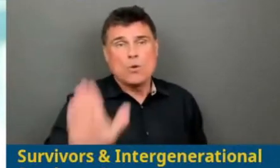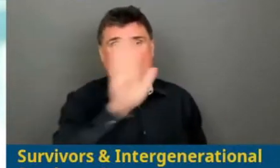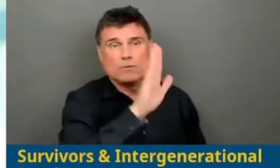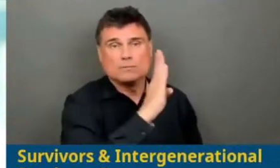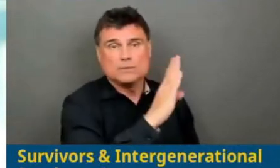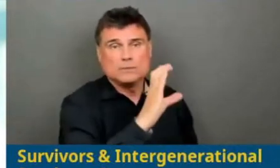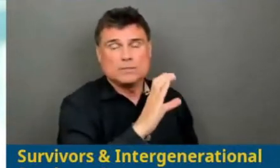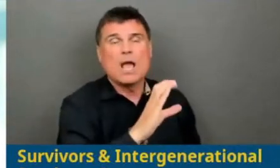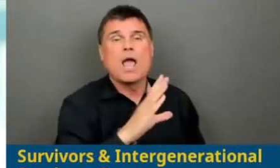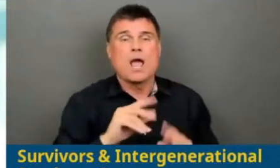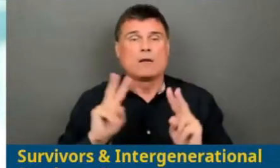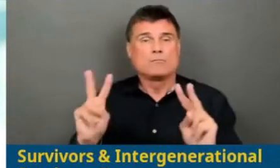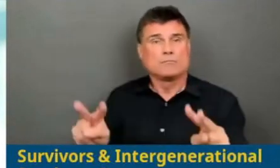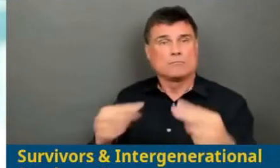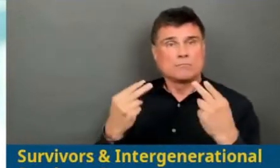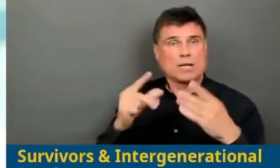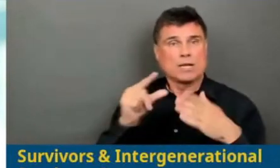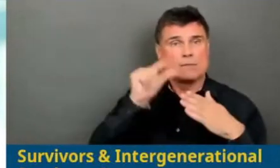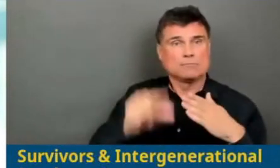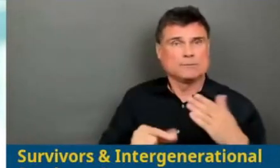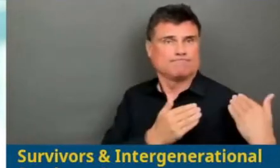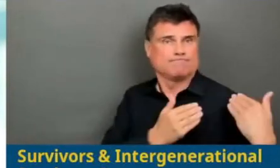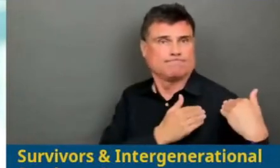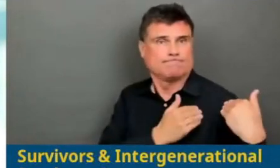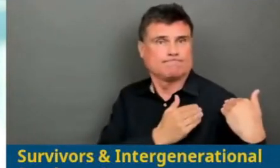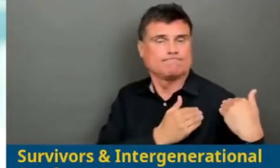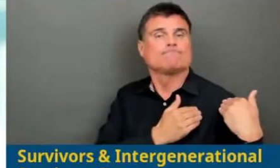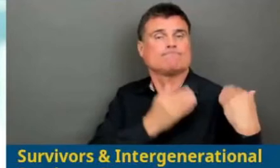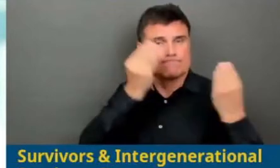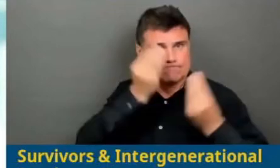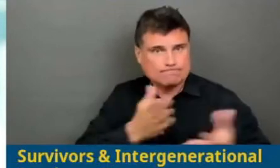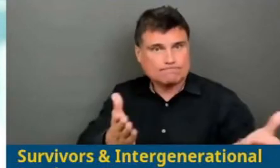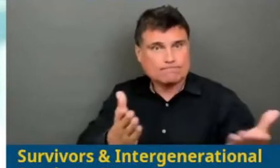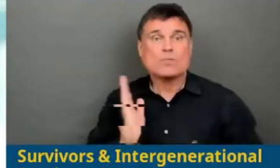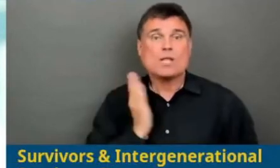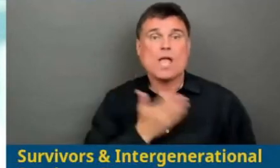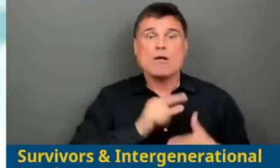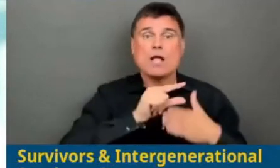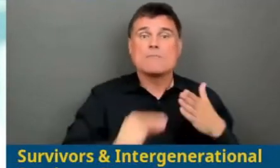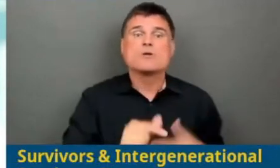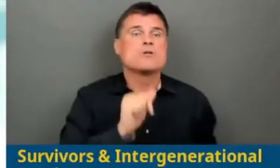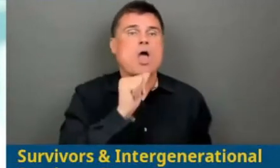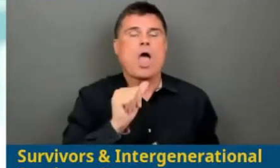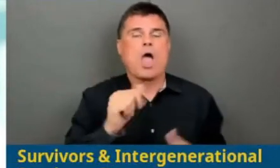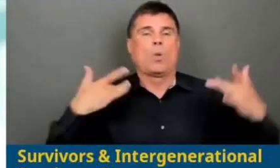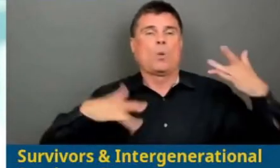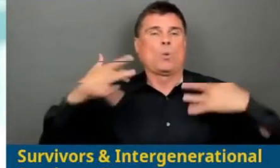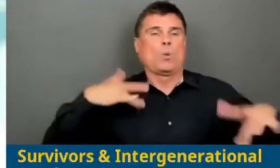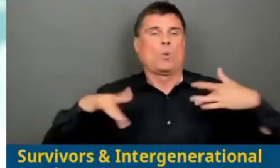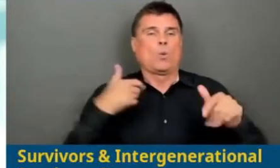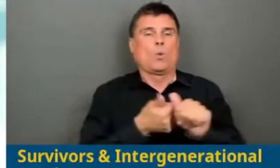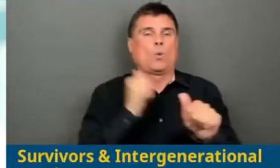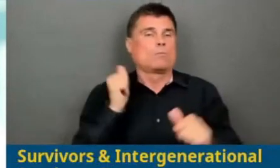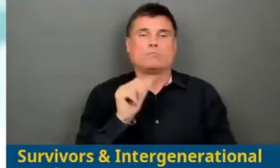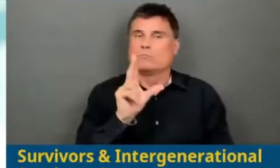I can assure you that our government is not running away from these conversations, no matter how painful they are.